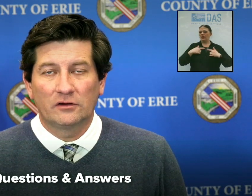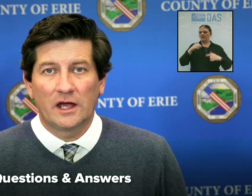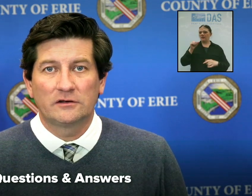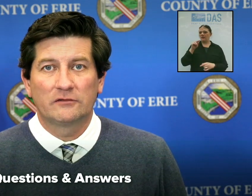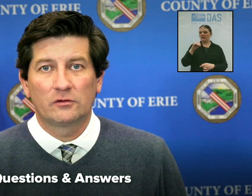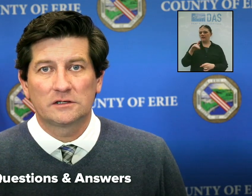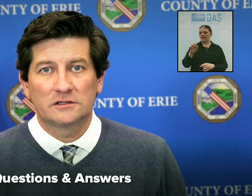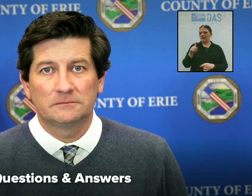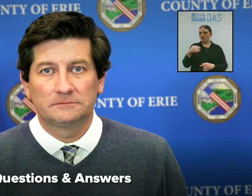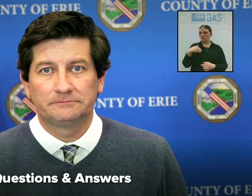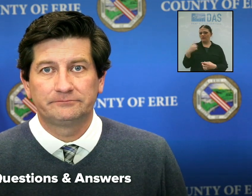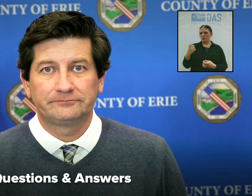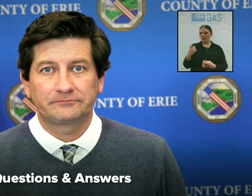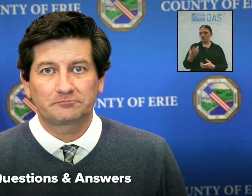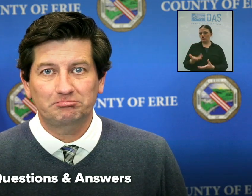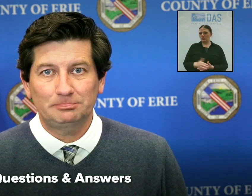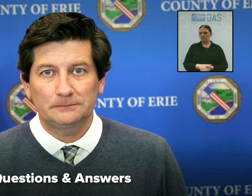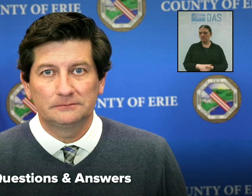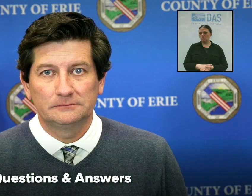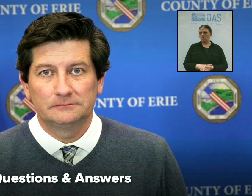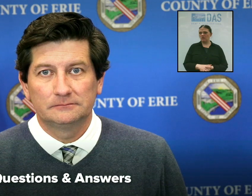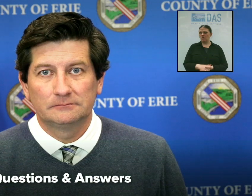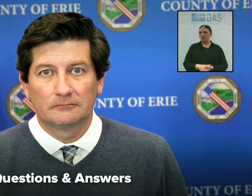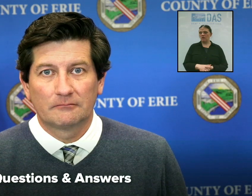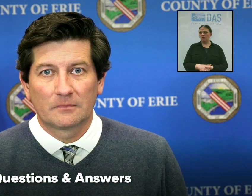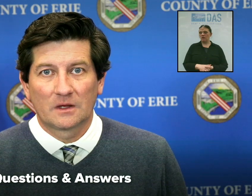Are you still on? Do you have a question?